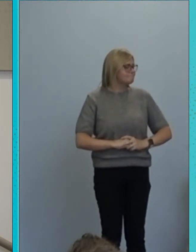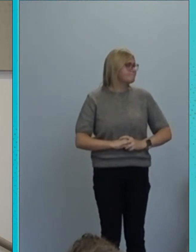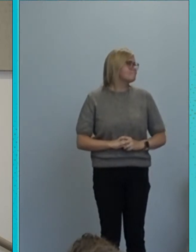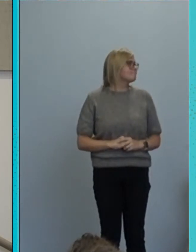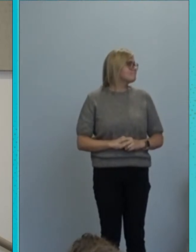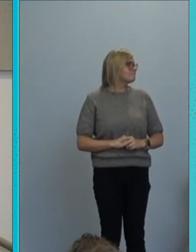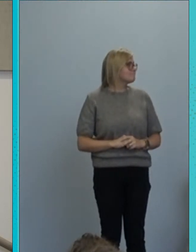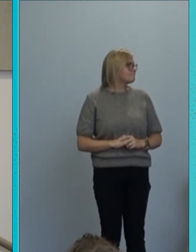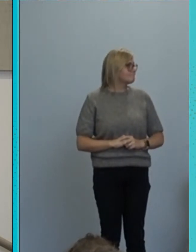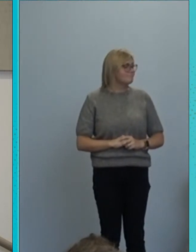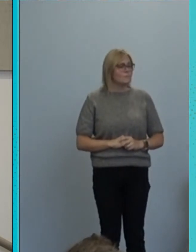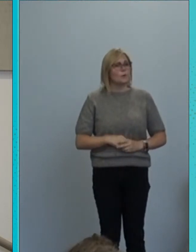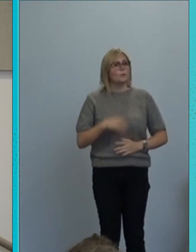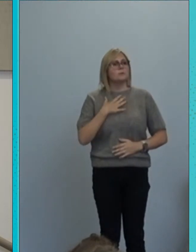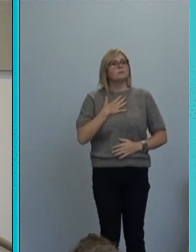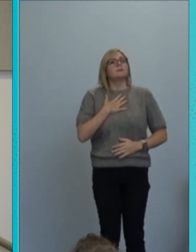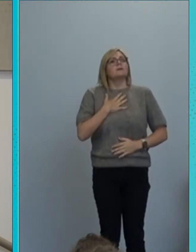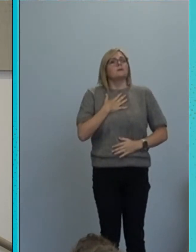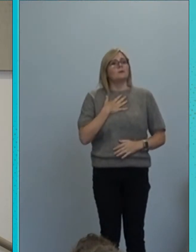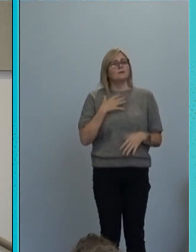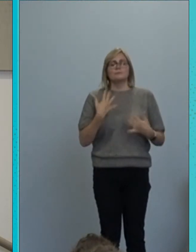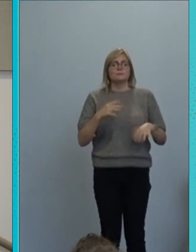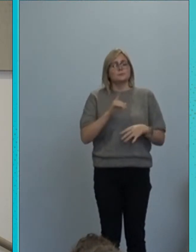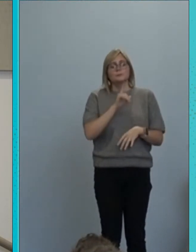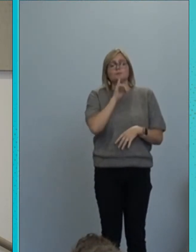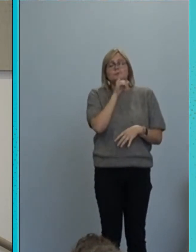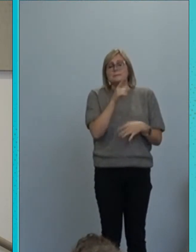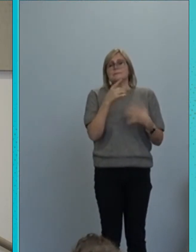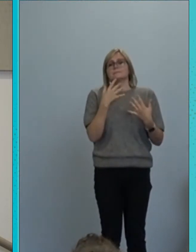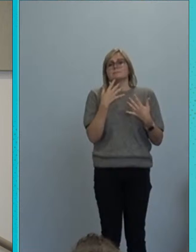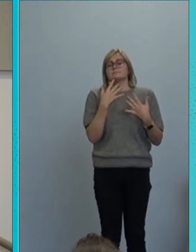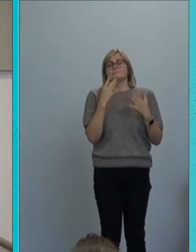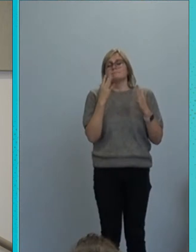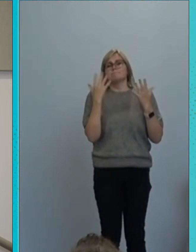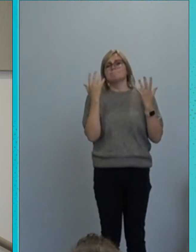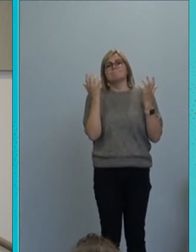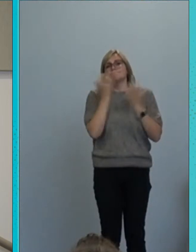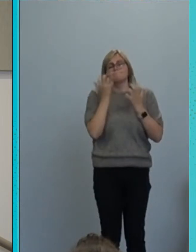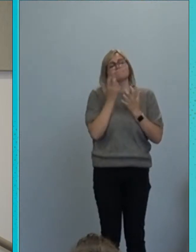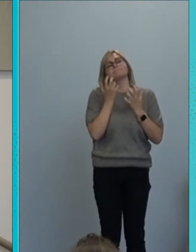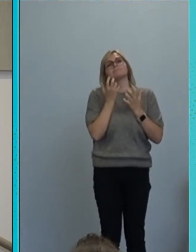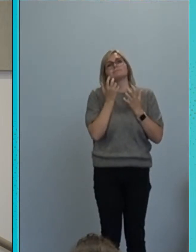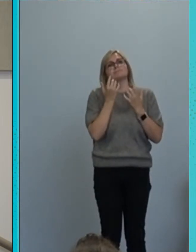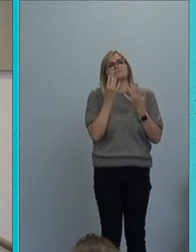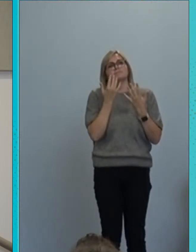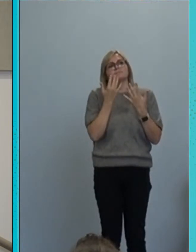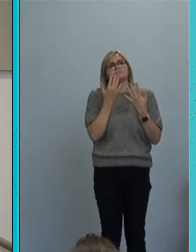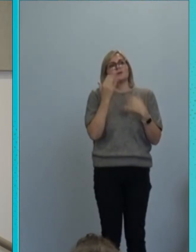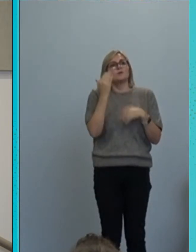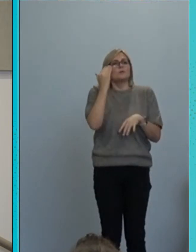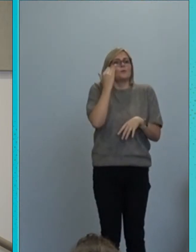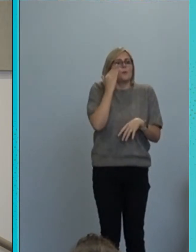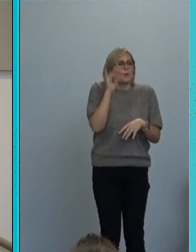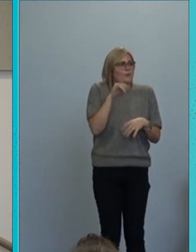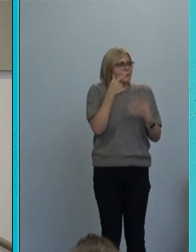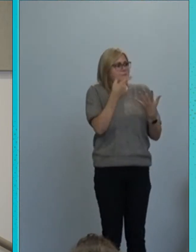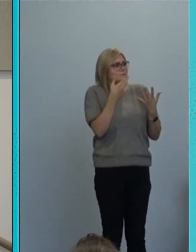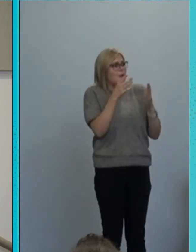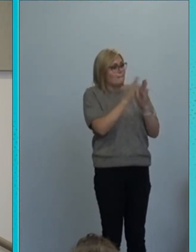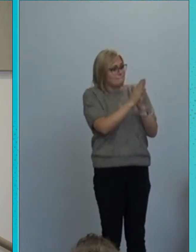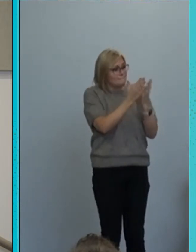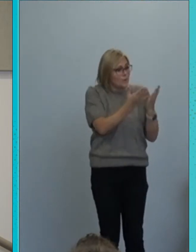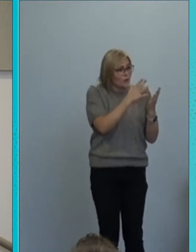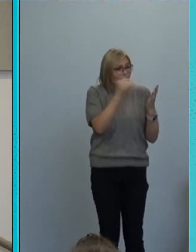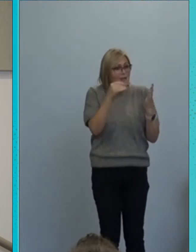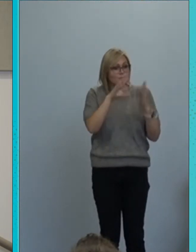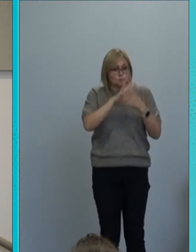It's truly incredible to know that such a fascinating book and its origins